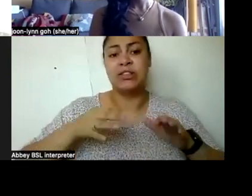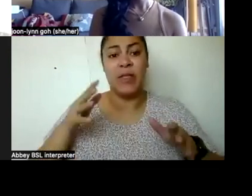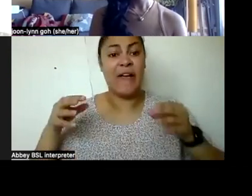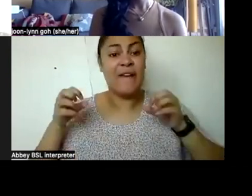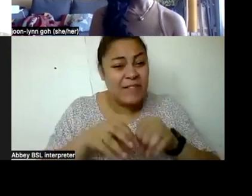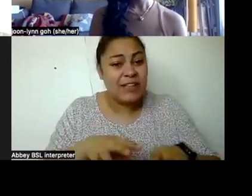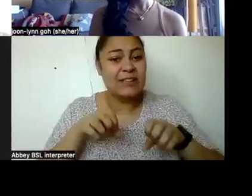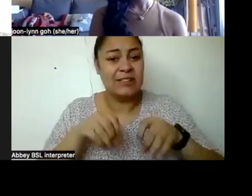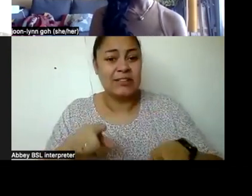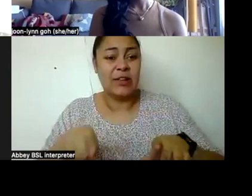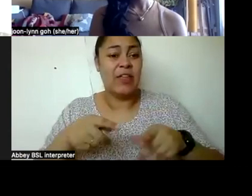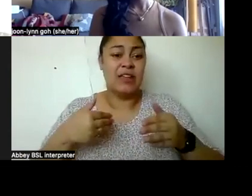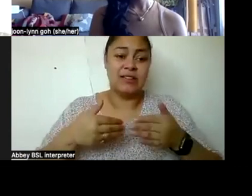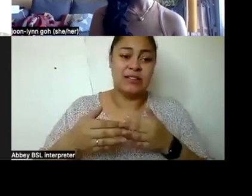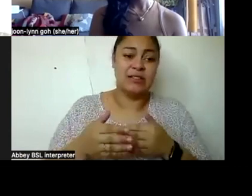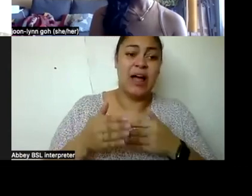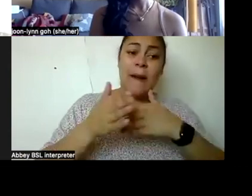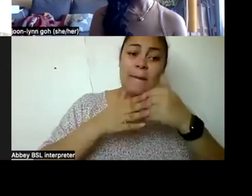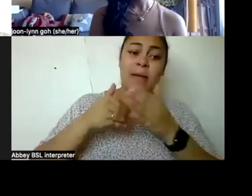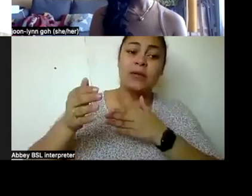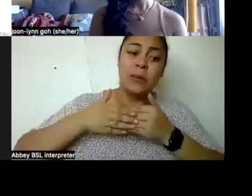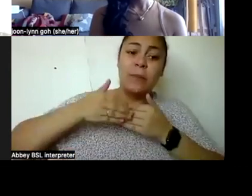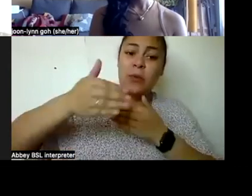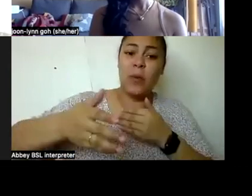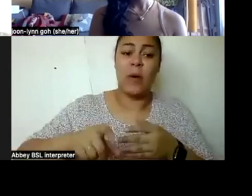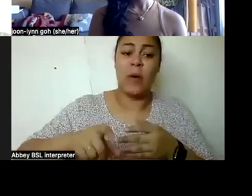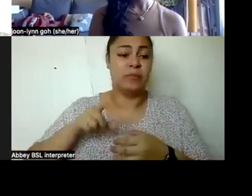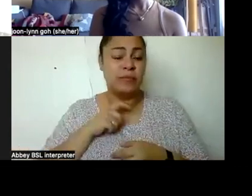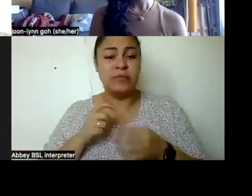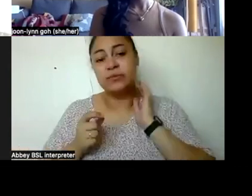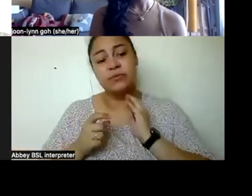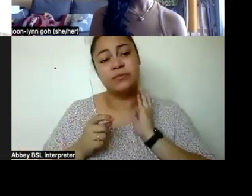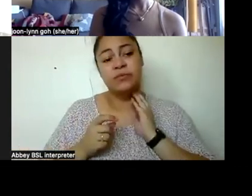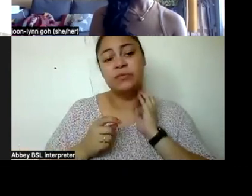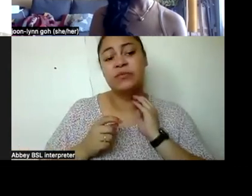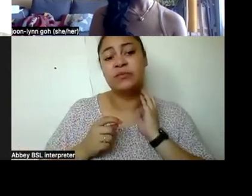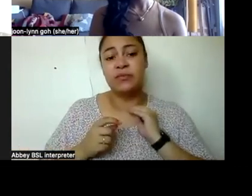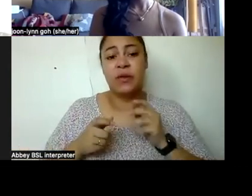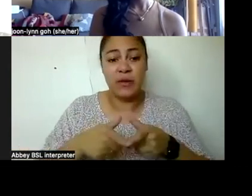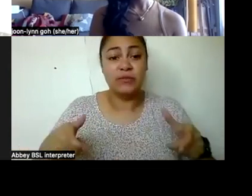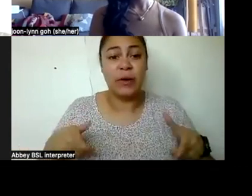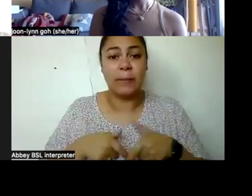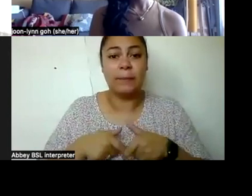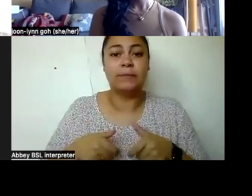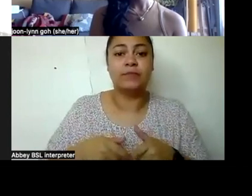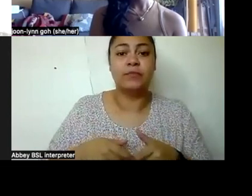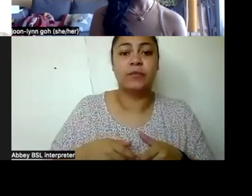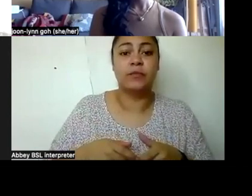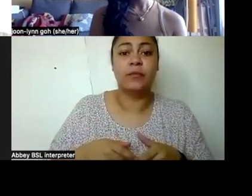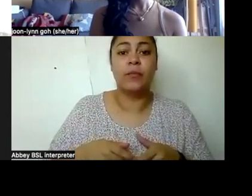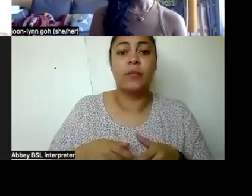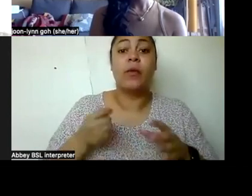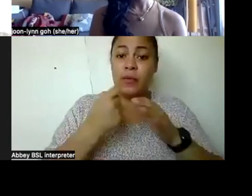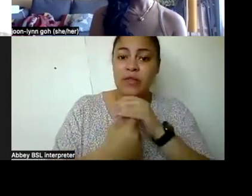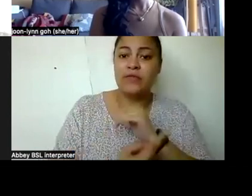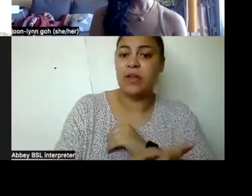more of a framework that is inclusive for all, whether it be organizations who are employing freelancers,